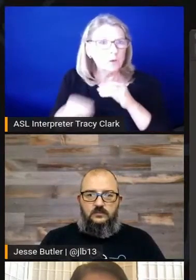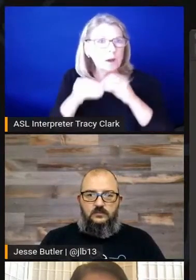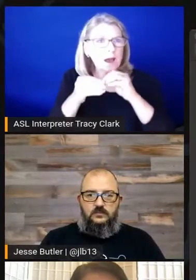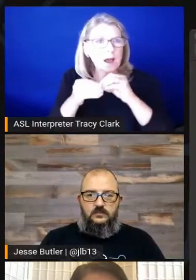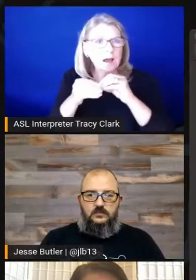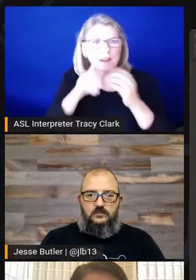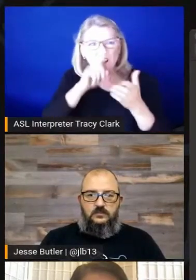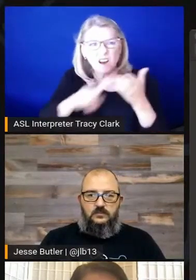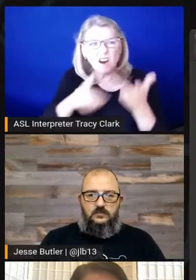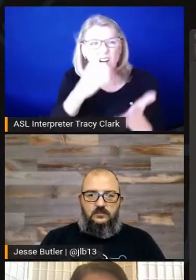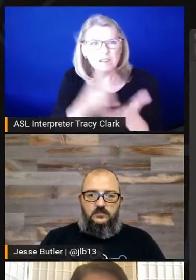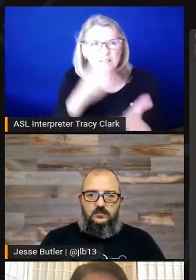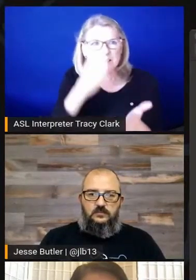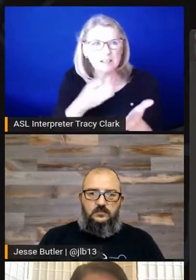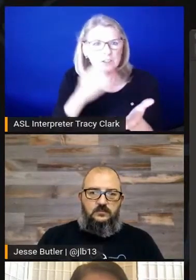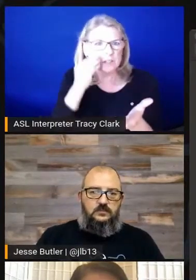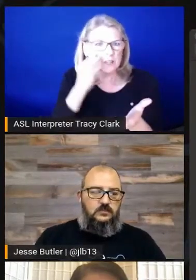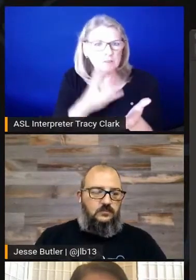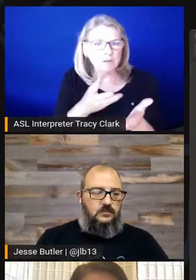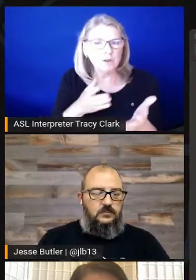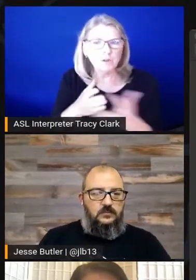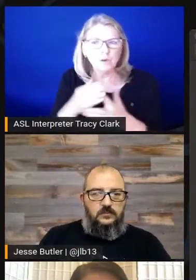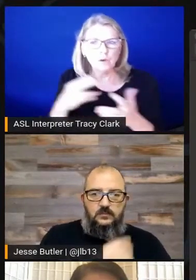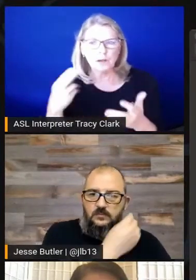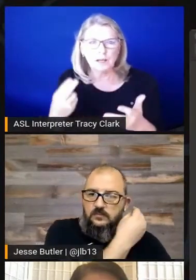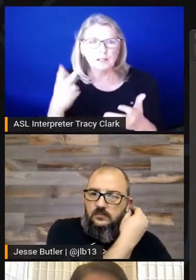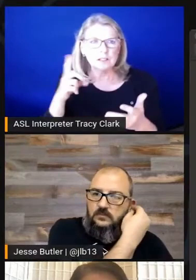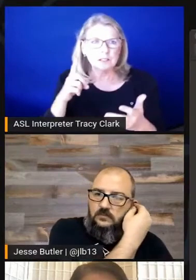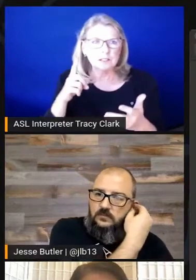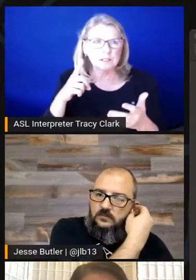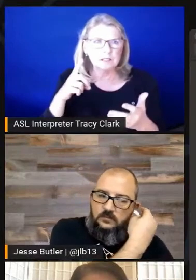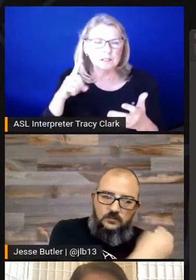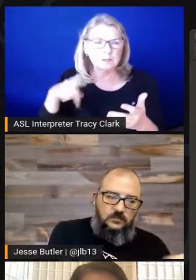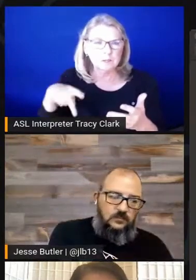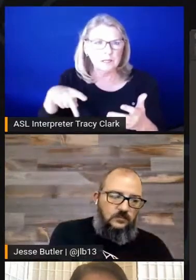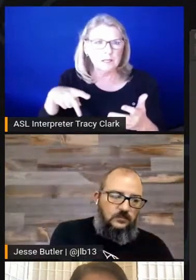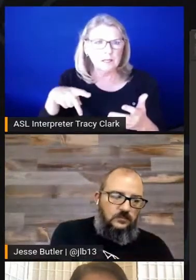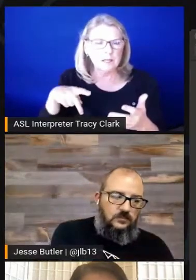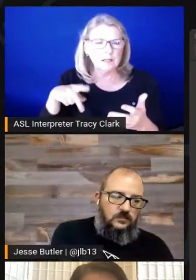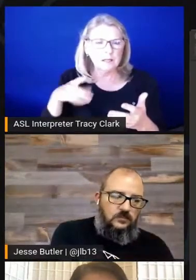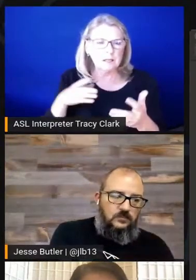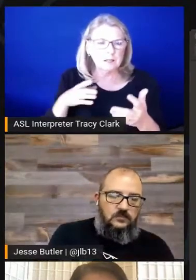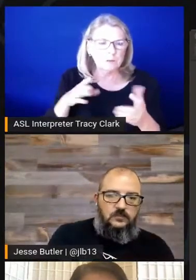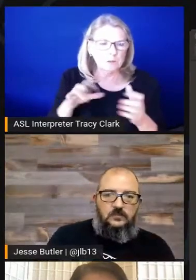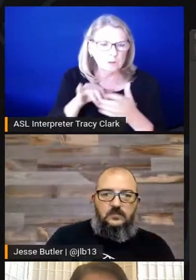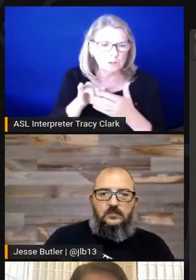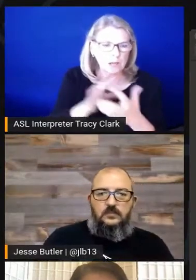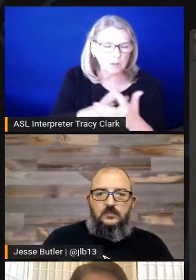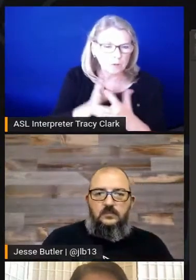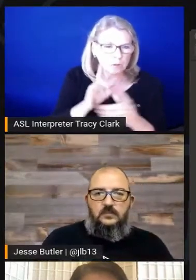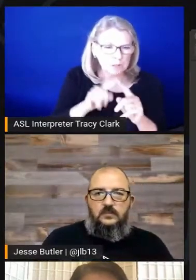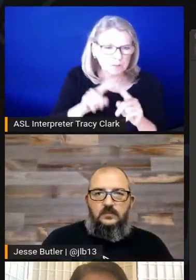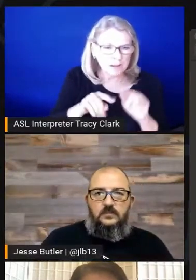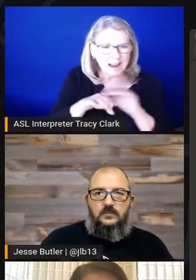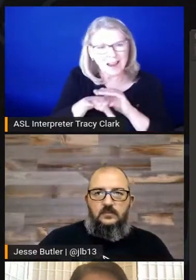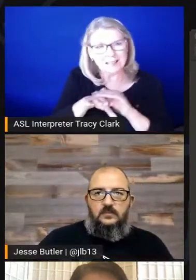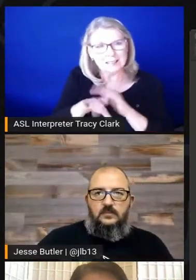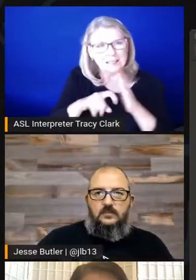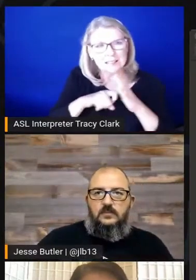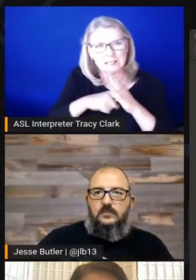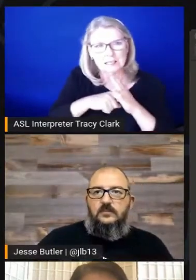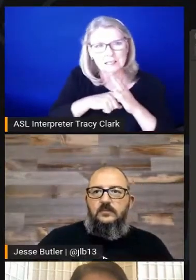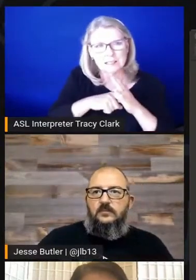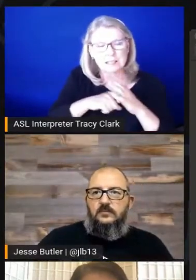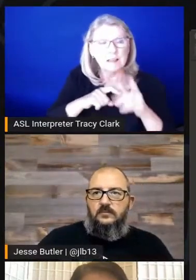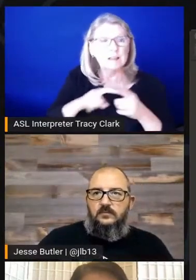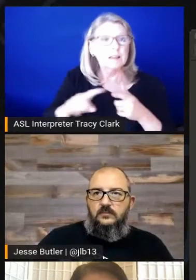by HTTP. And to do this, we'll need our access key ID and secret access keys. And again, later on in the demo,